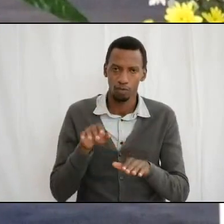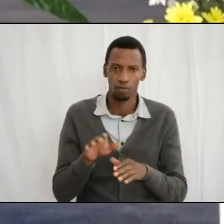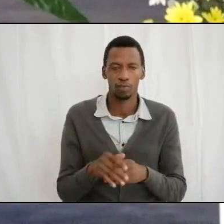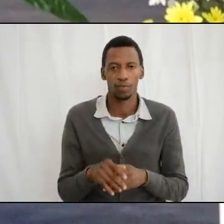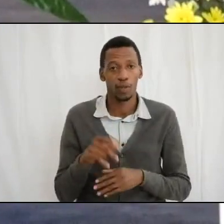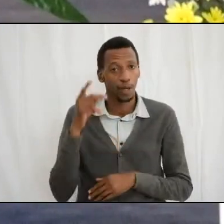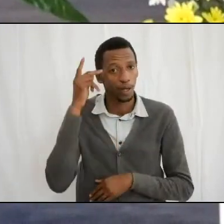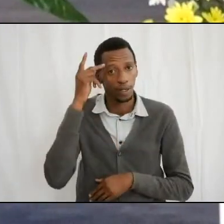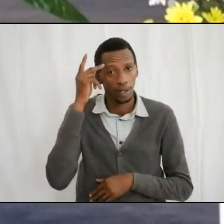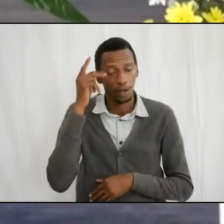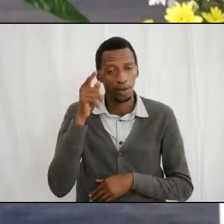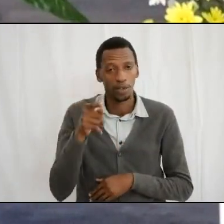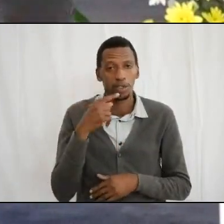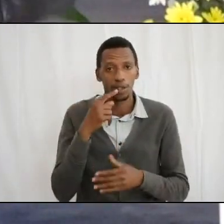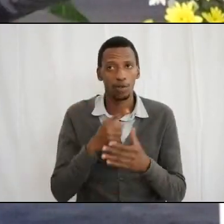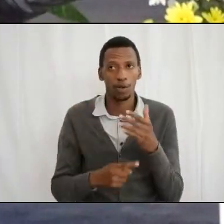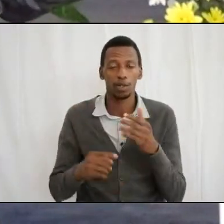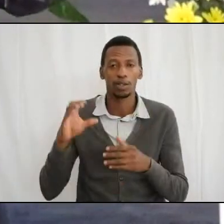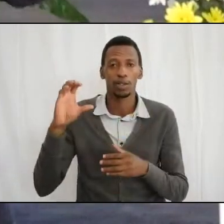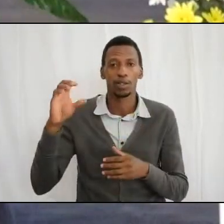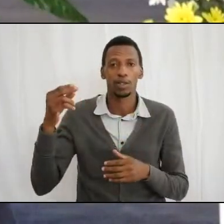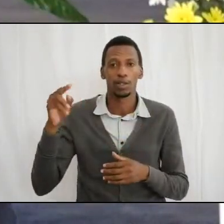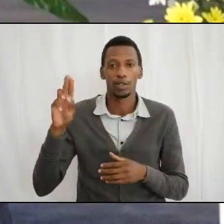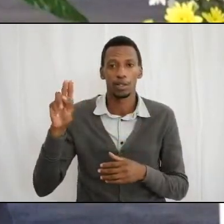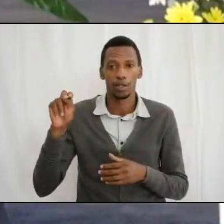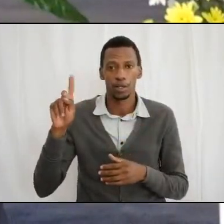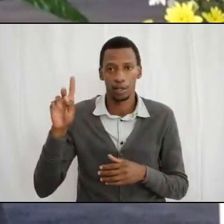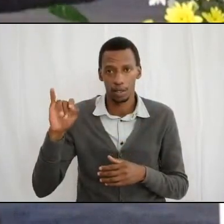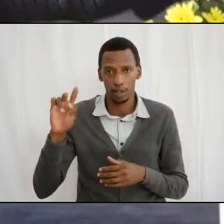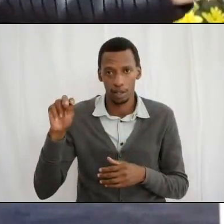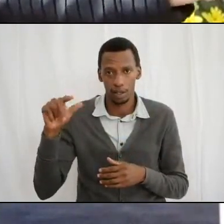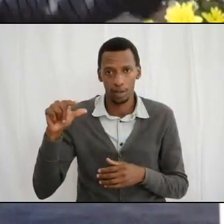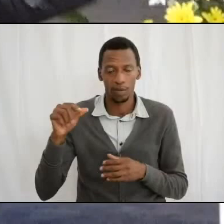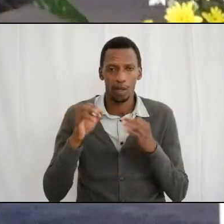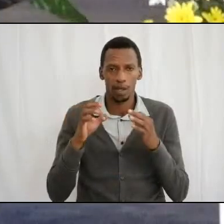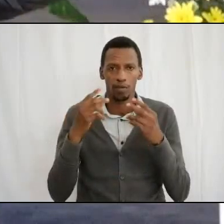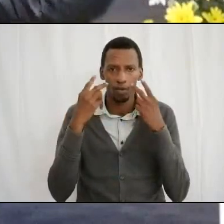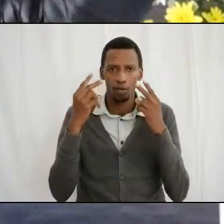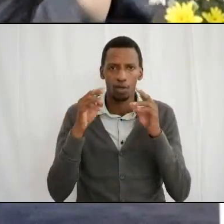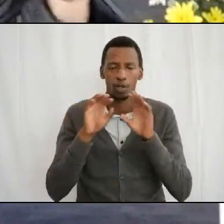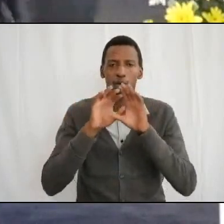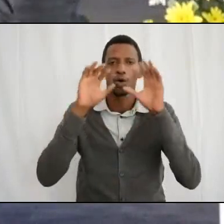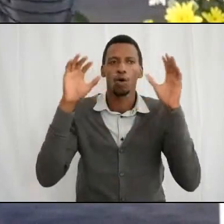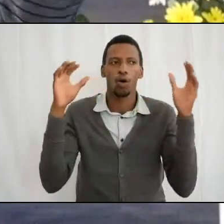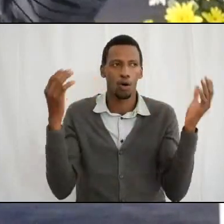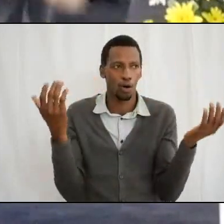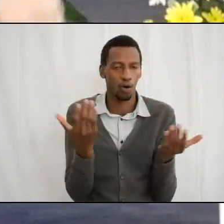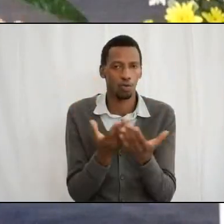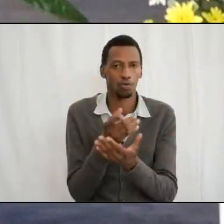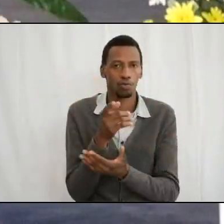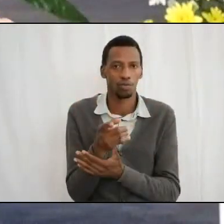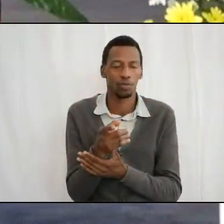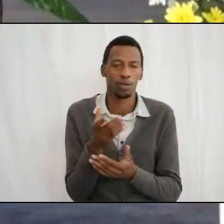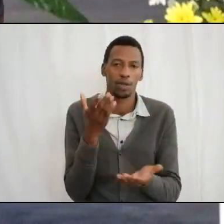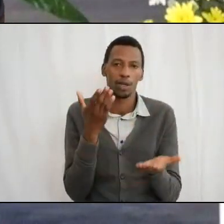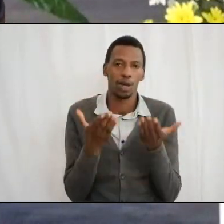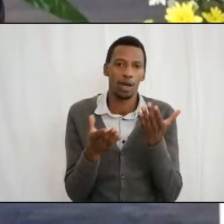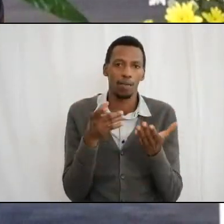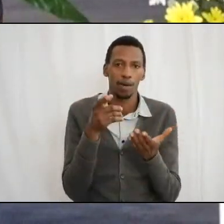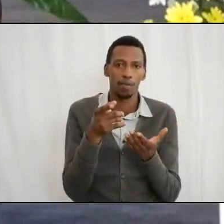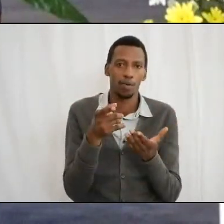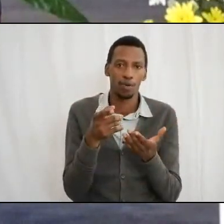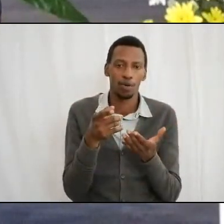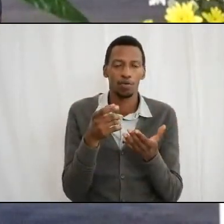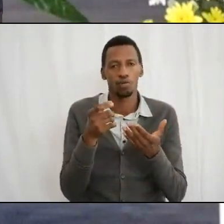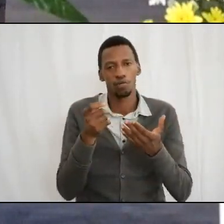Psychologists call this chunking. If you're actually looking at the whole thing, the whole task, let's say you are writing a